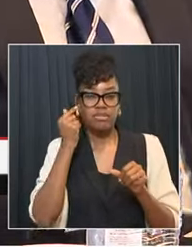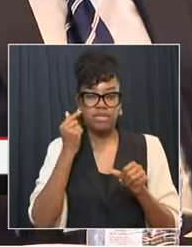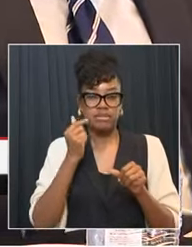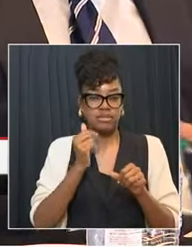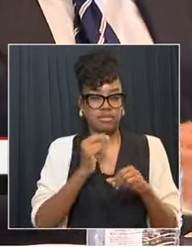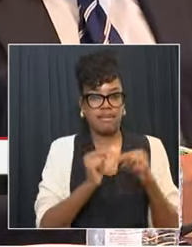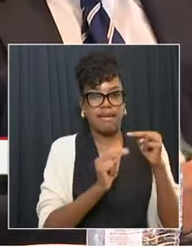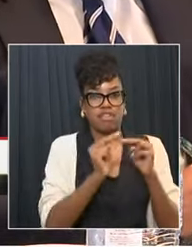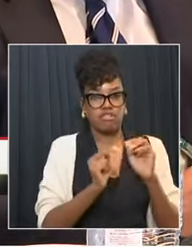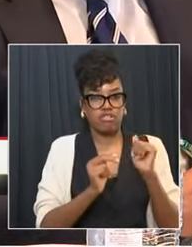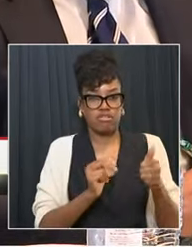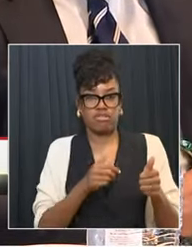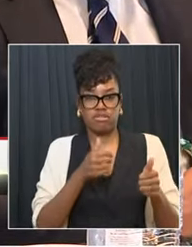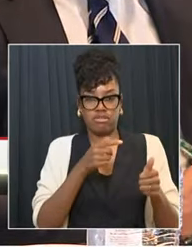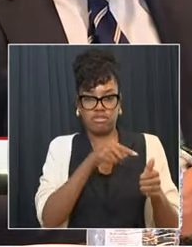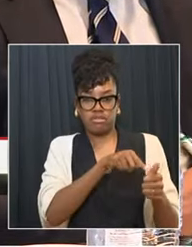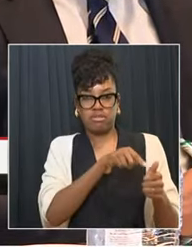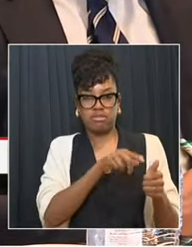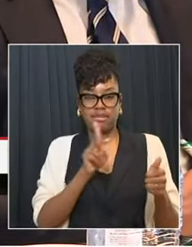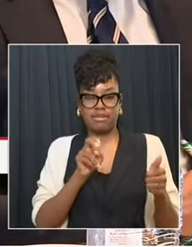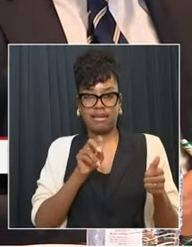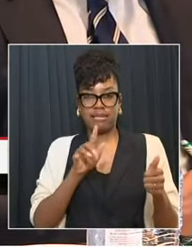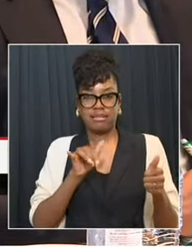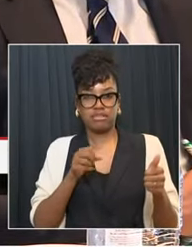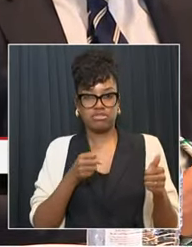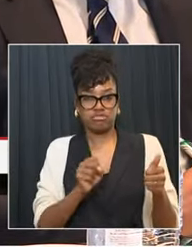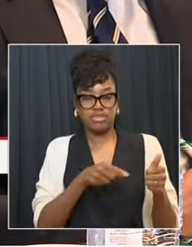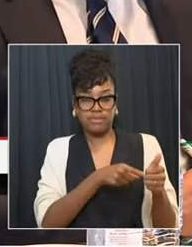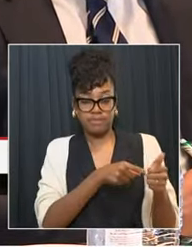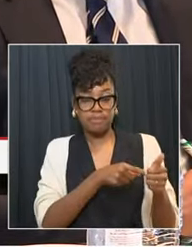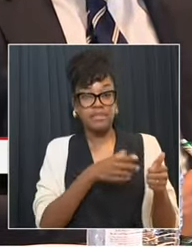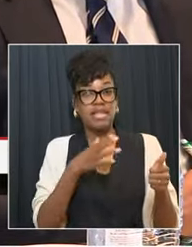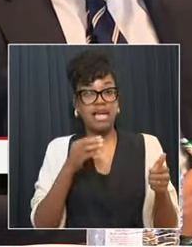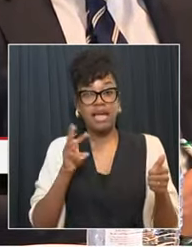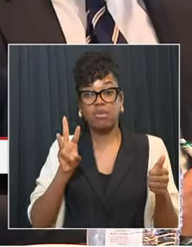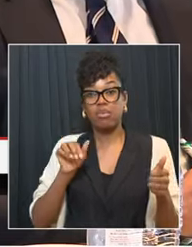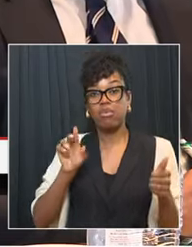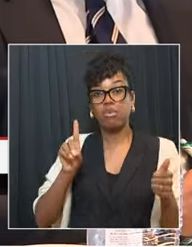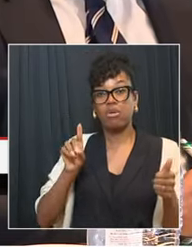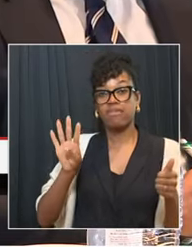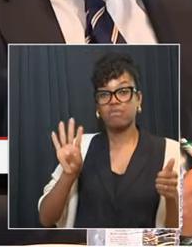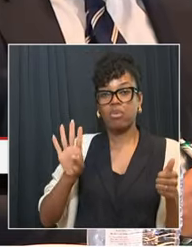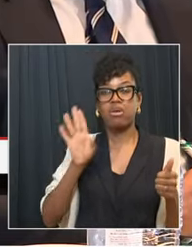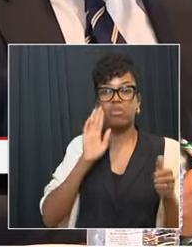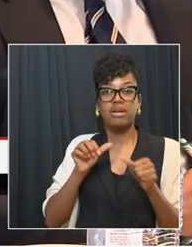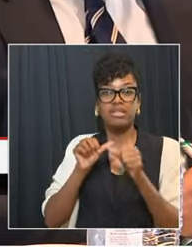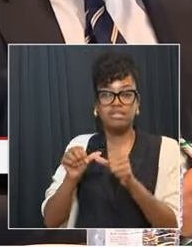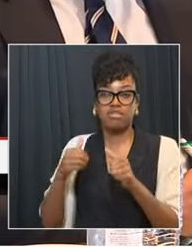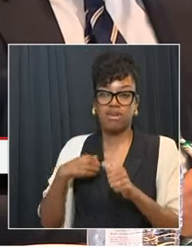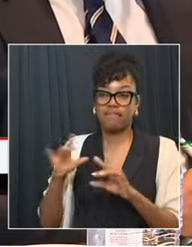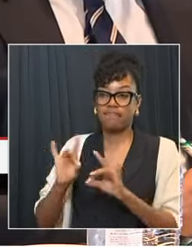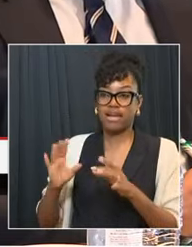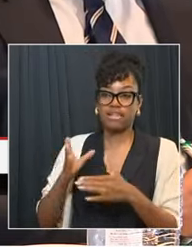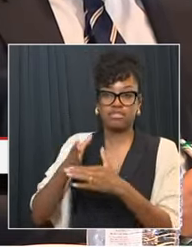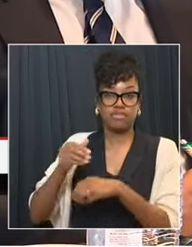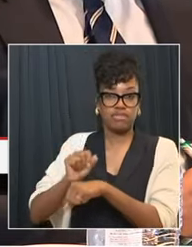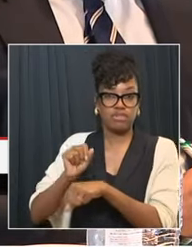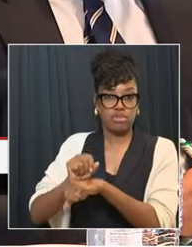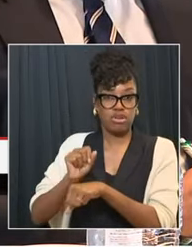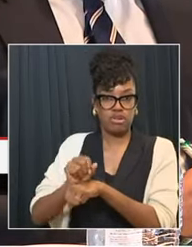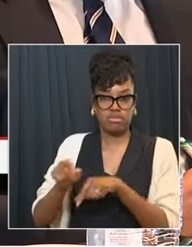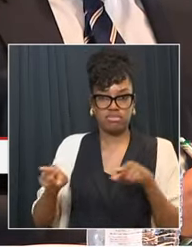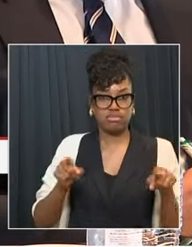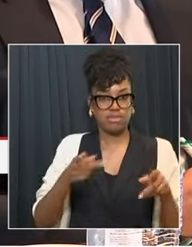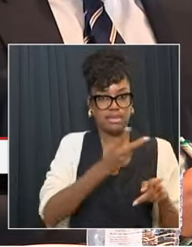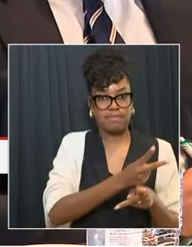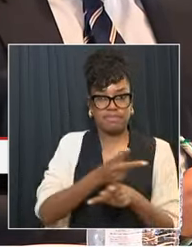library resources. And that also Ward 4 would continue to have violence intervention work, which has been working